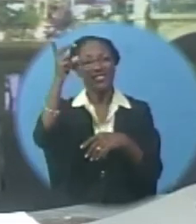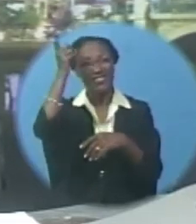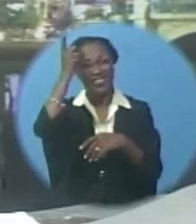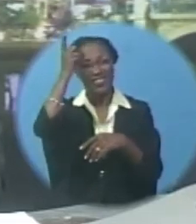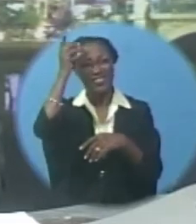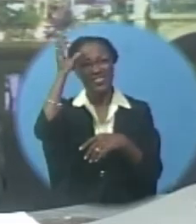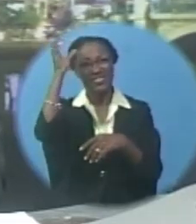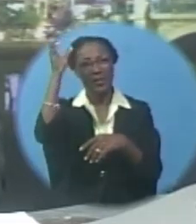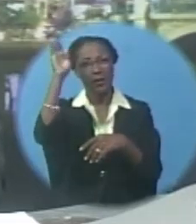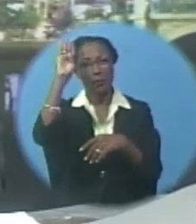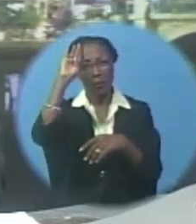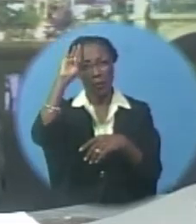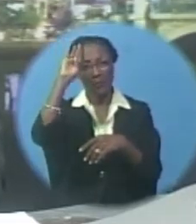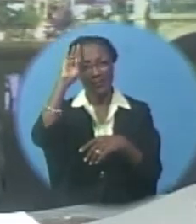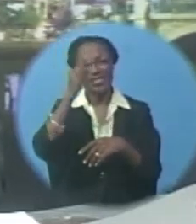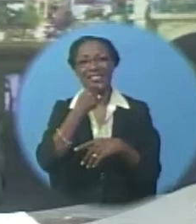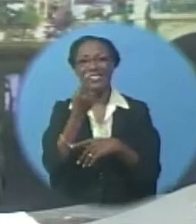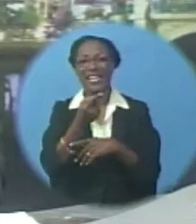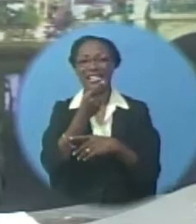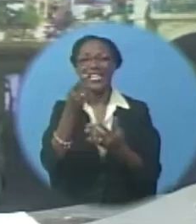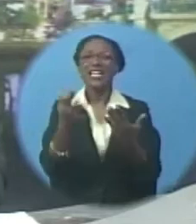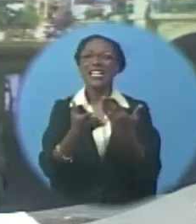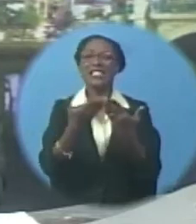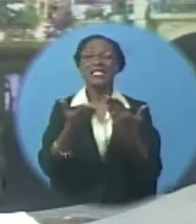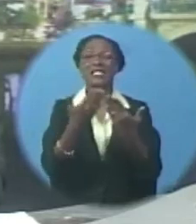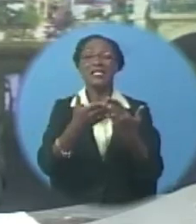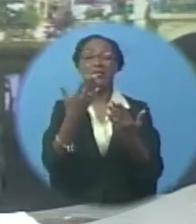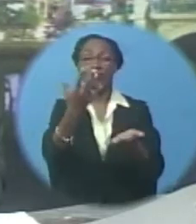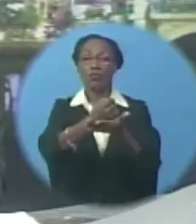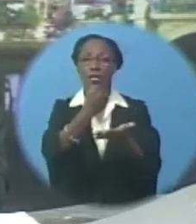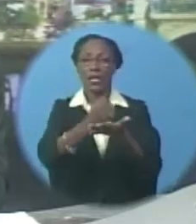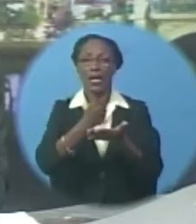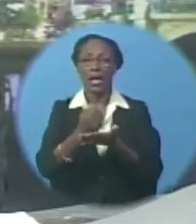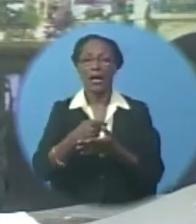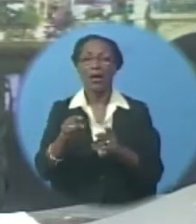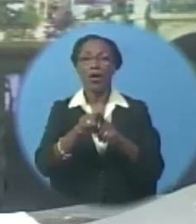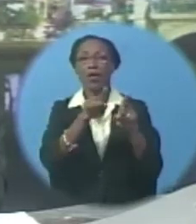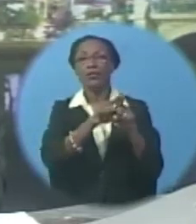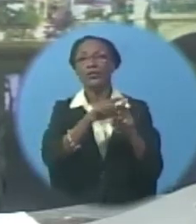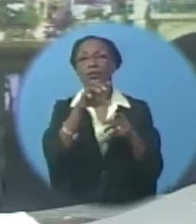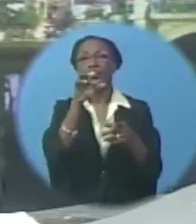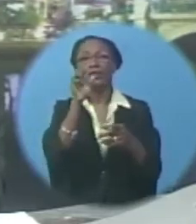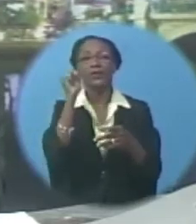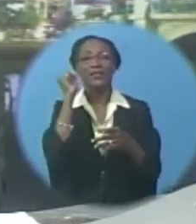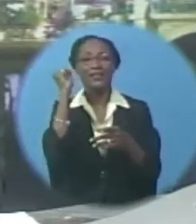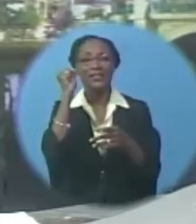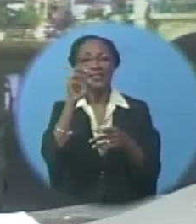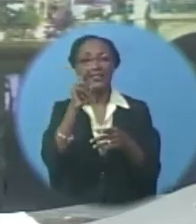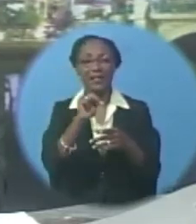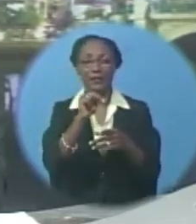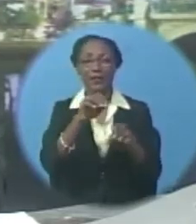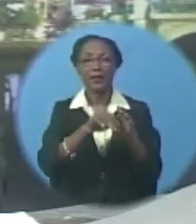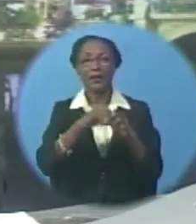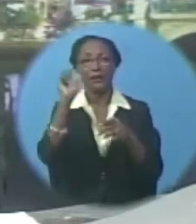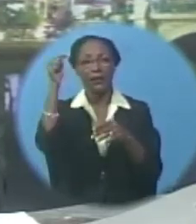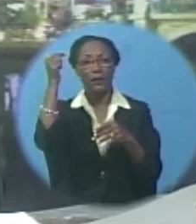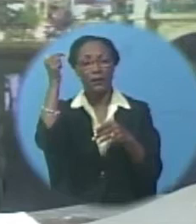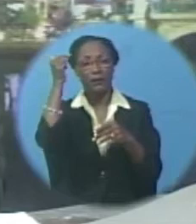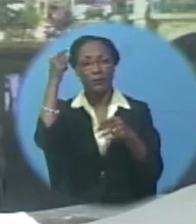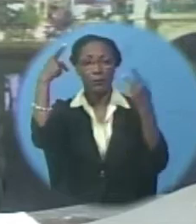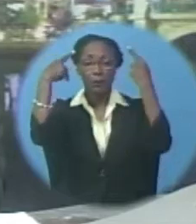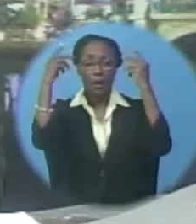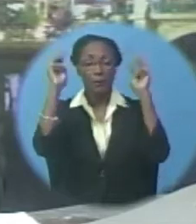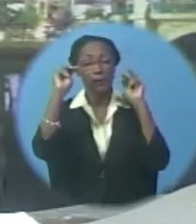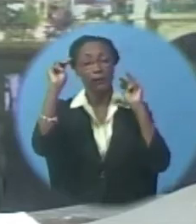tax. Senator Boyce, who is also minister in the Prime Minister's office, says government has made good progress in collecting the